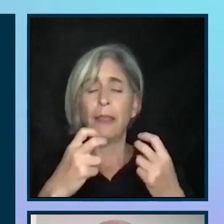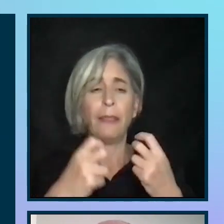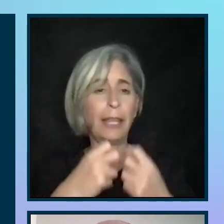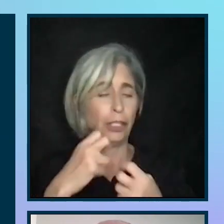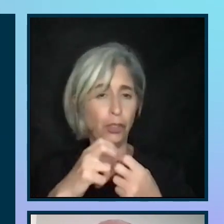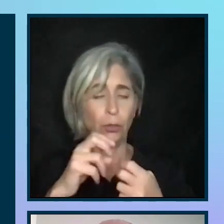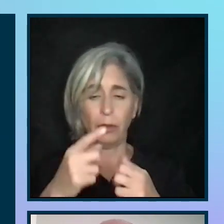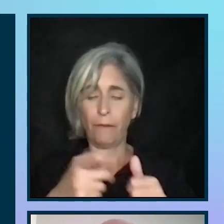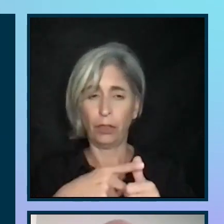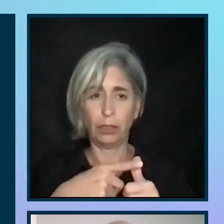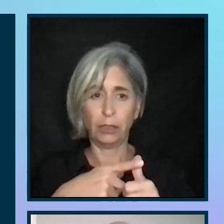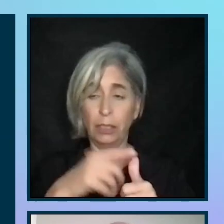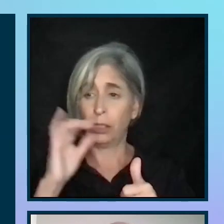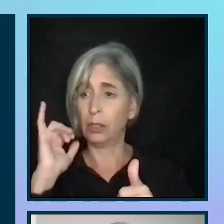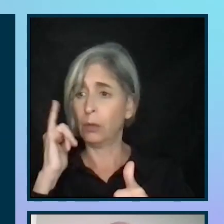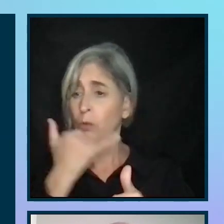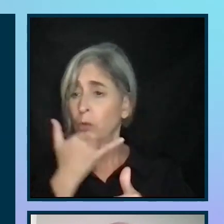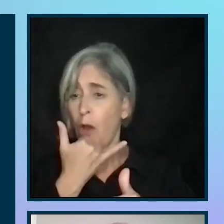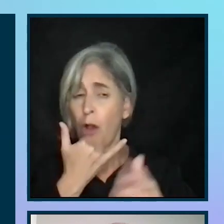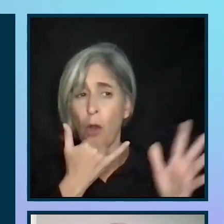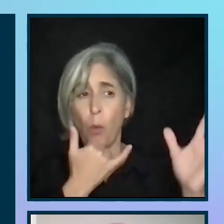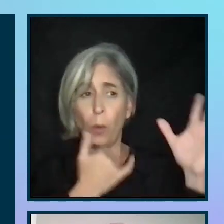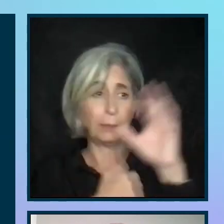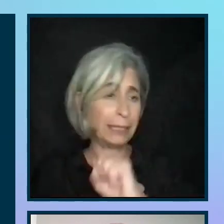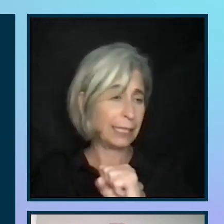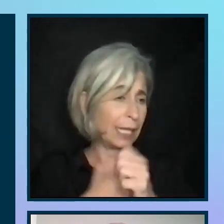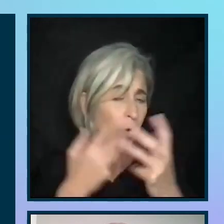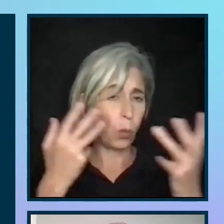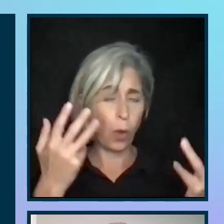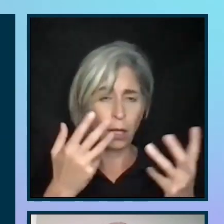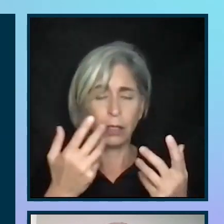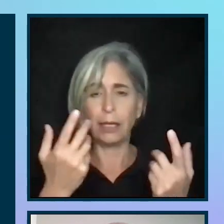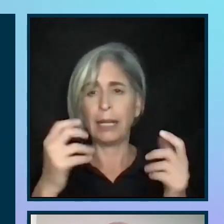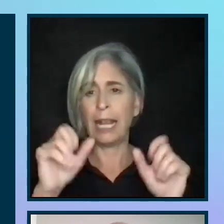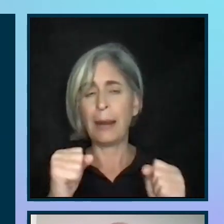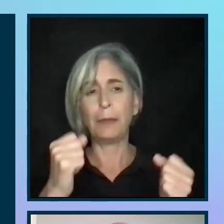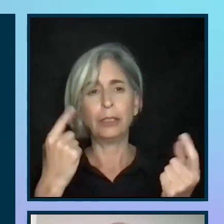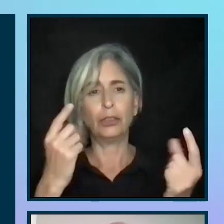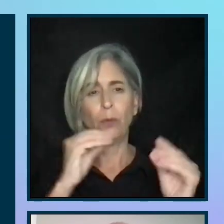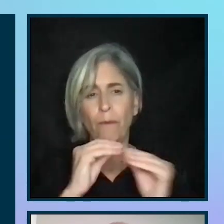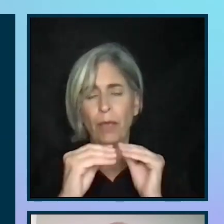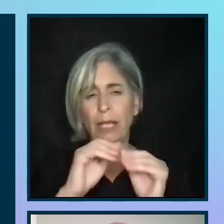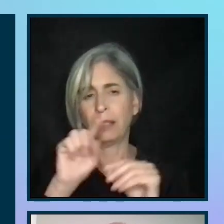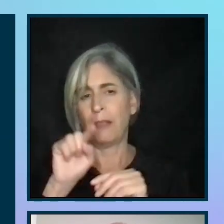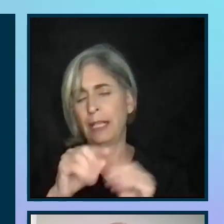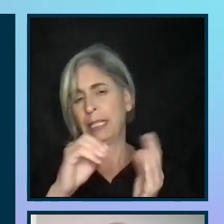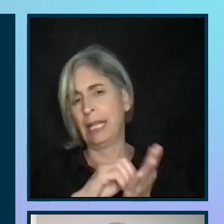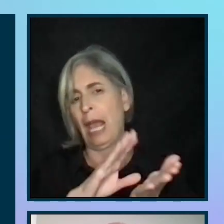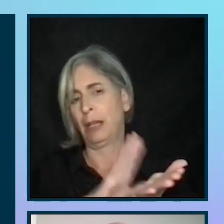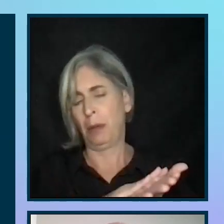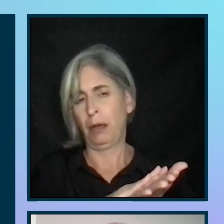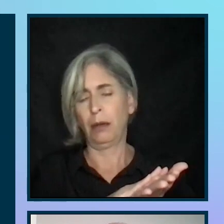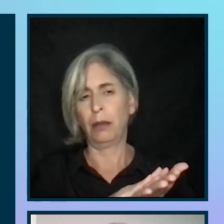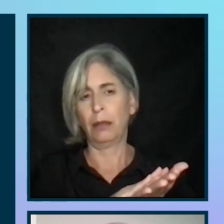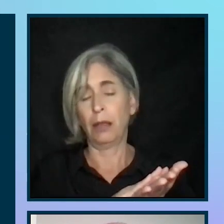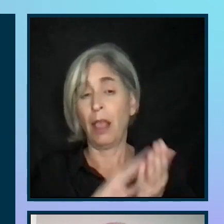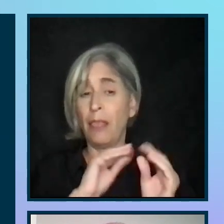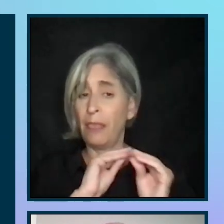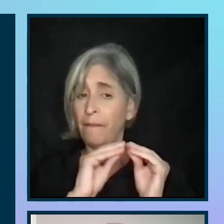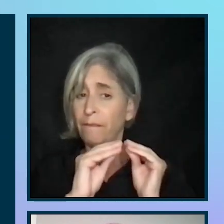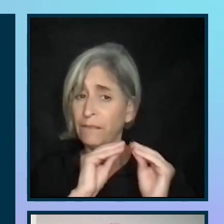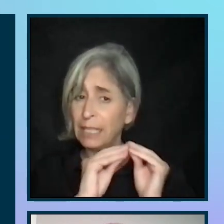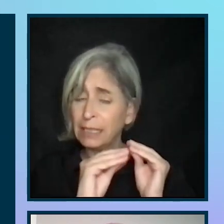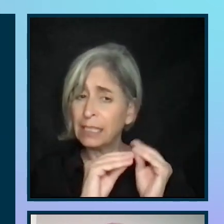document, what's missing, what's wrong, in order to be able to do fixes to those documents. Those fixes